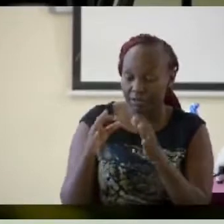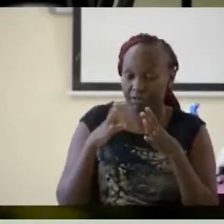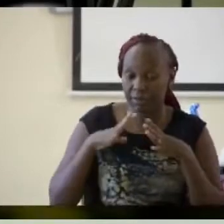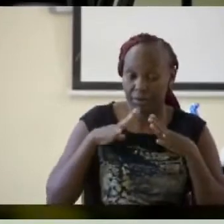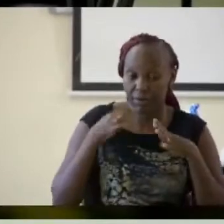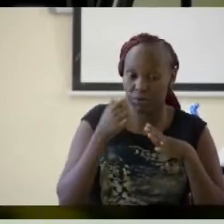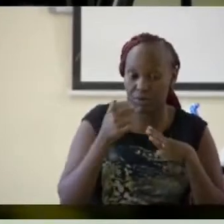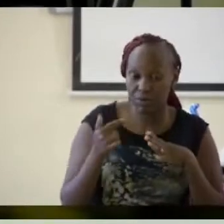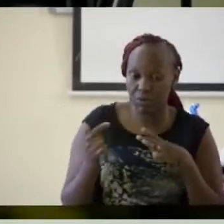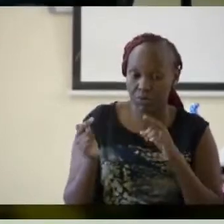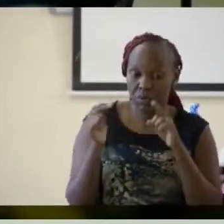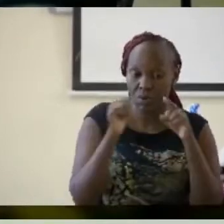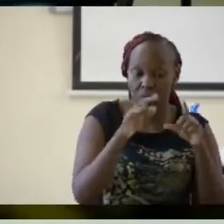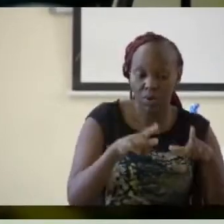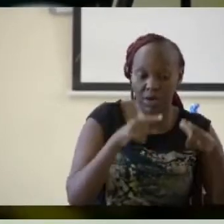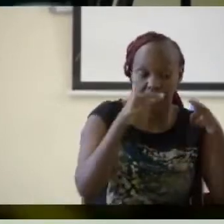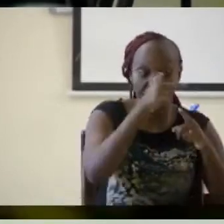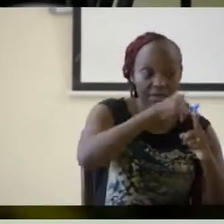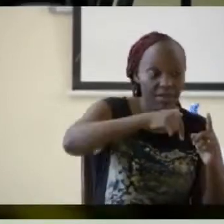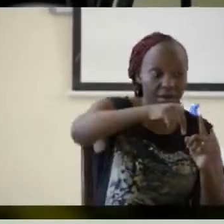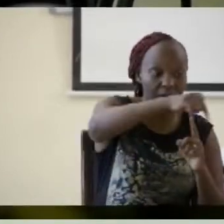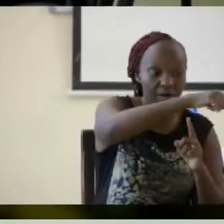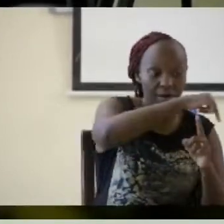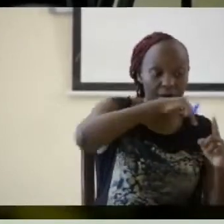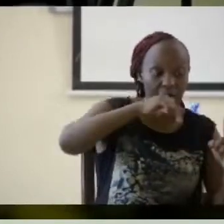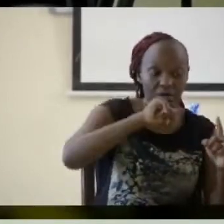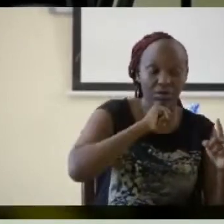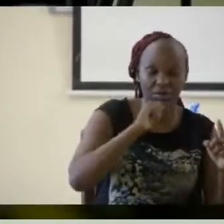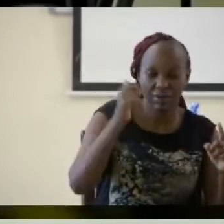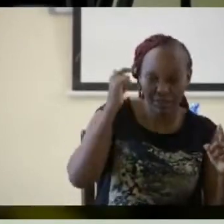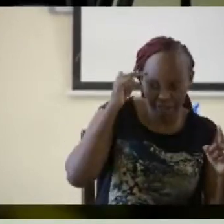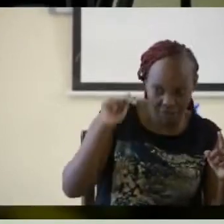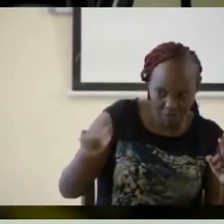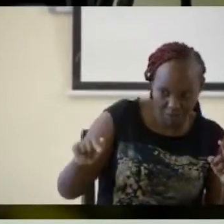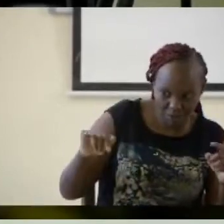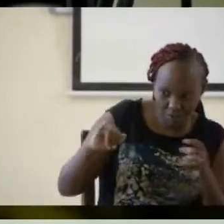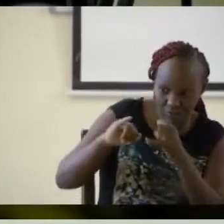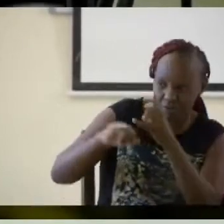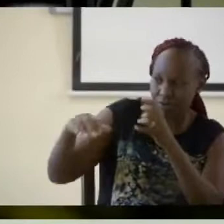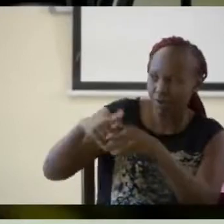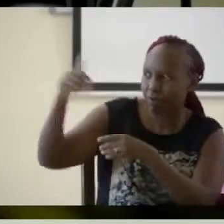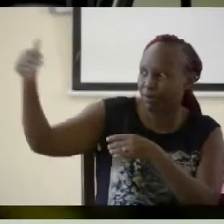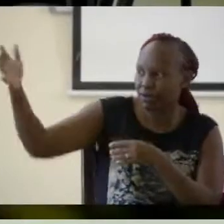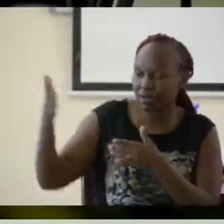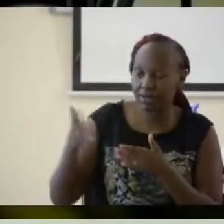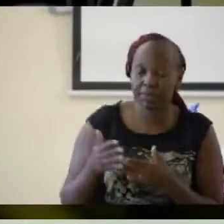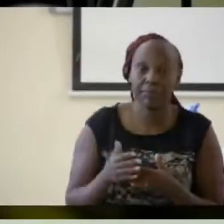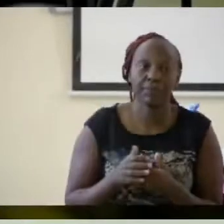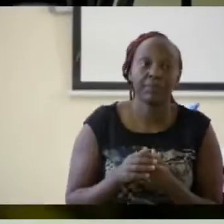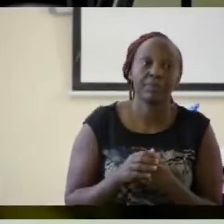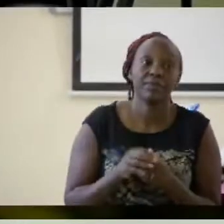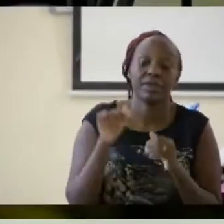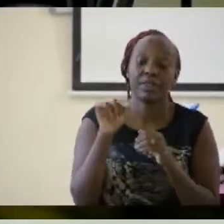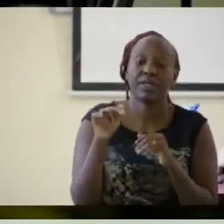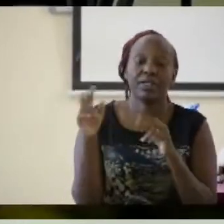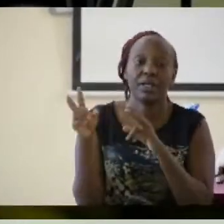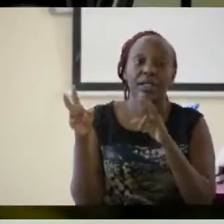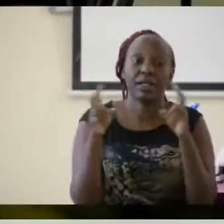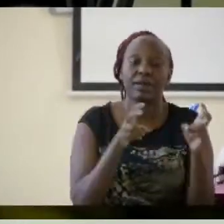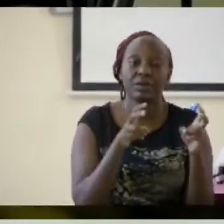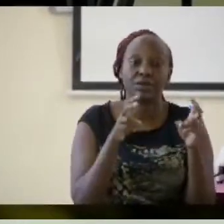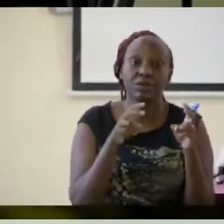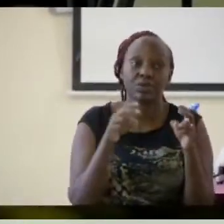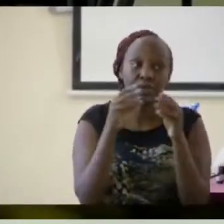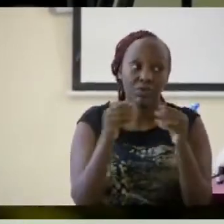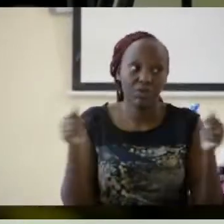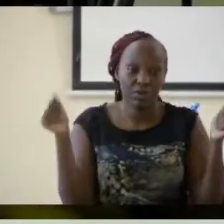people who you're going to live amongst do not consider it legitimate. So those are the issues that we deal